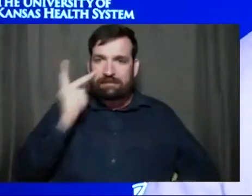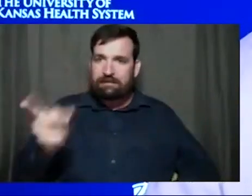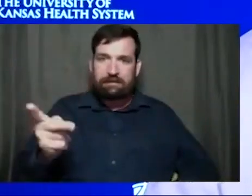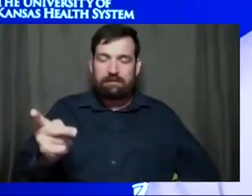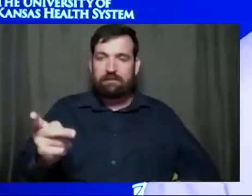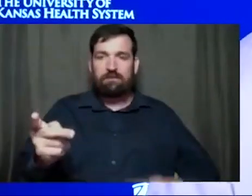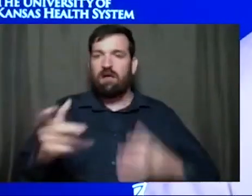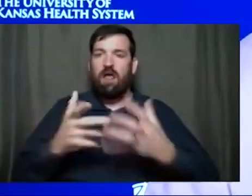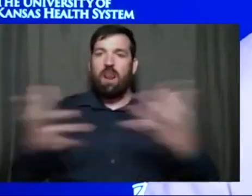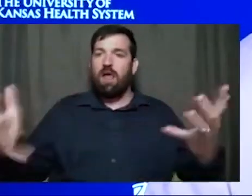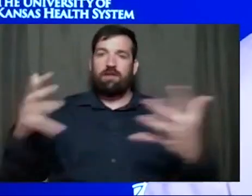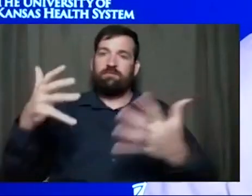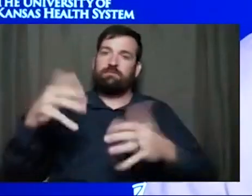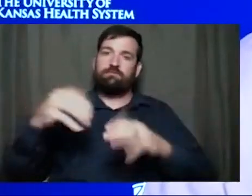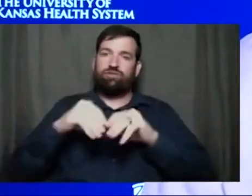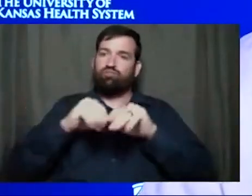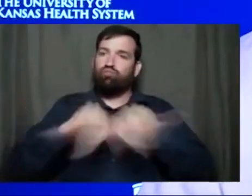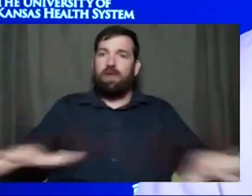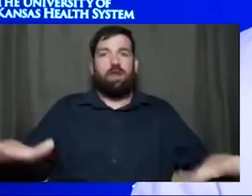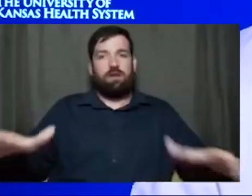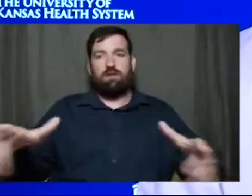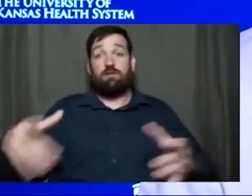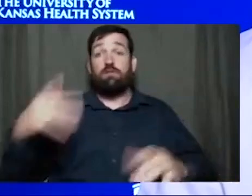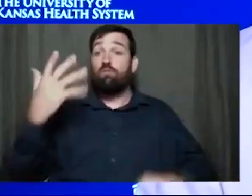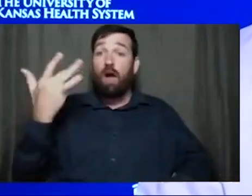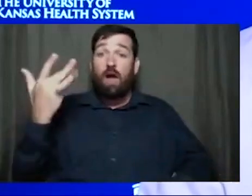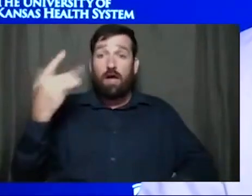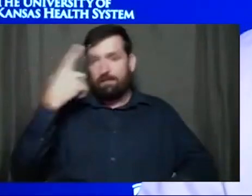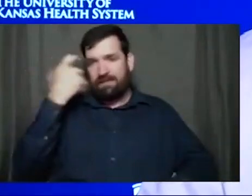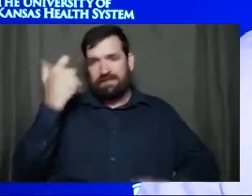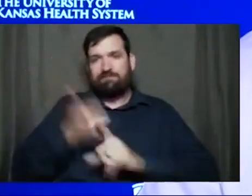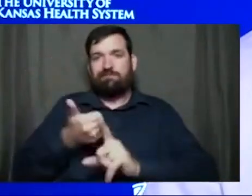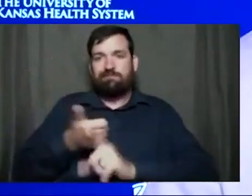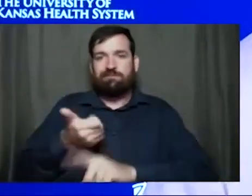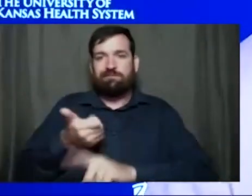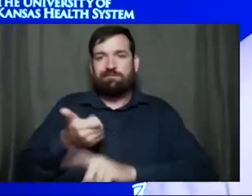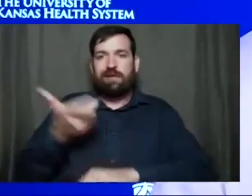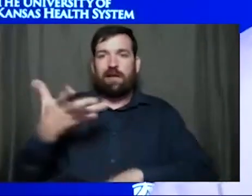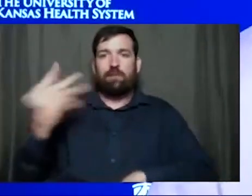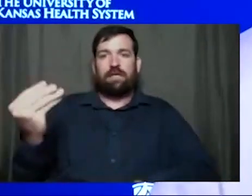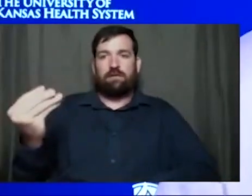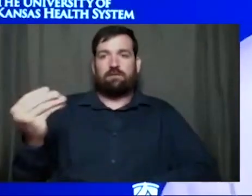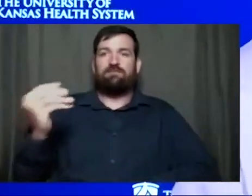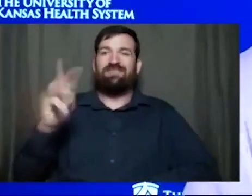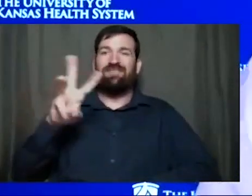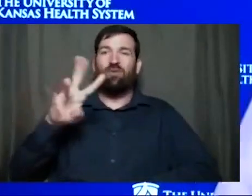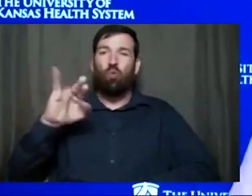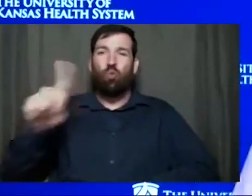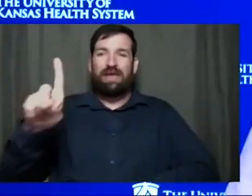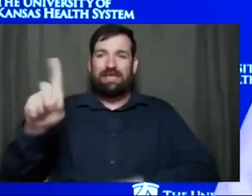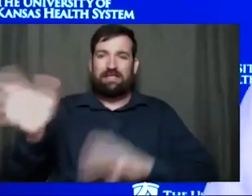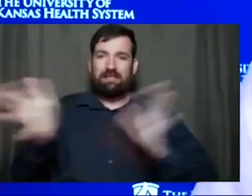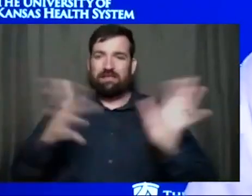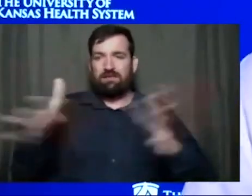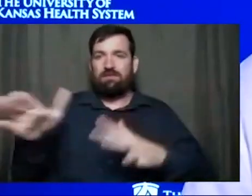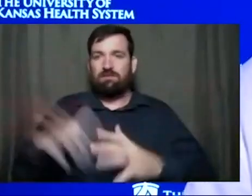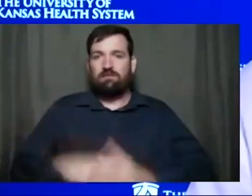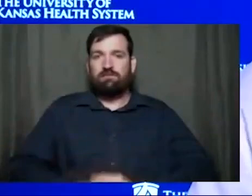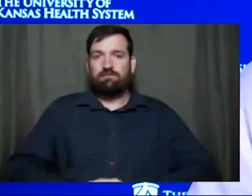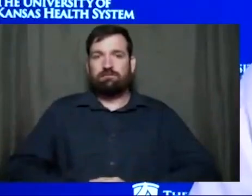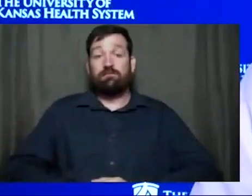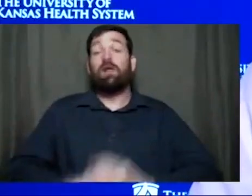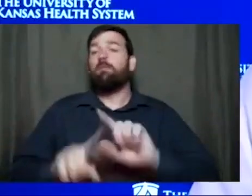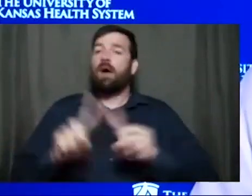spread during that because of the outdoor nature of that and the wind dynamics and things of that nature. But you can always try